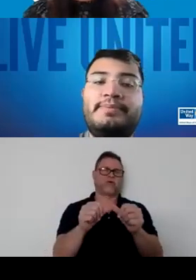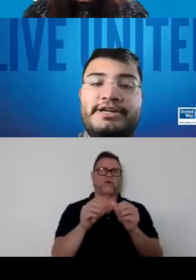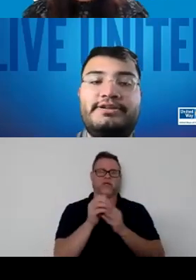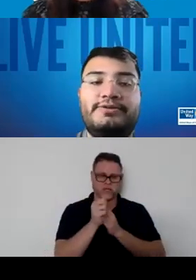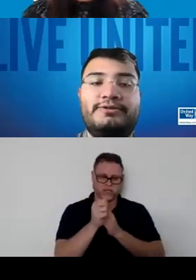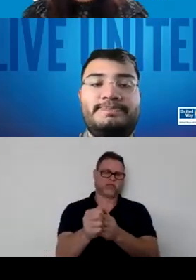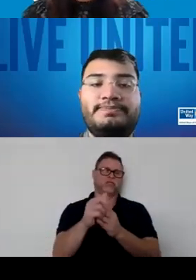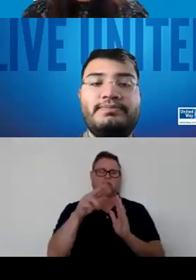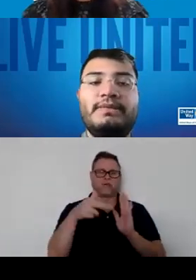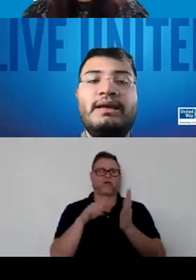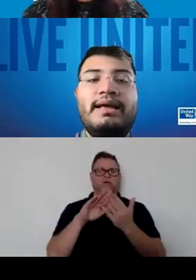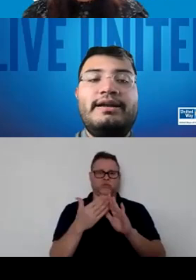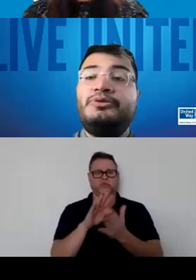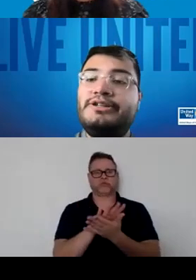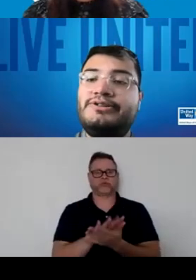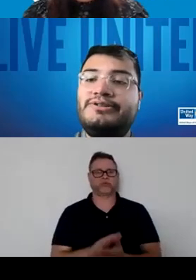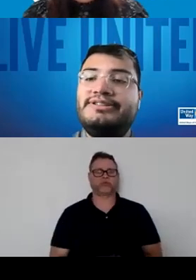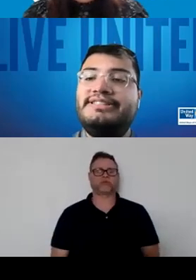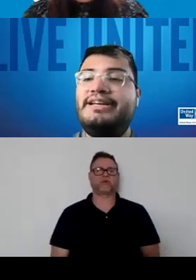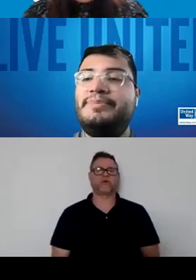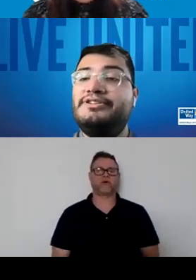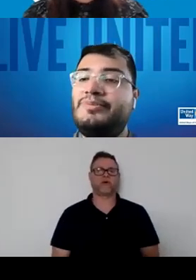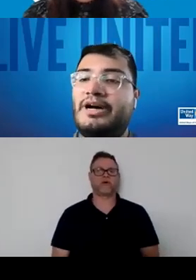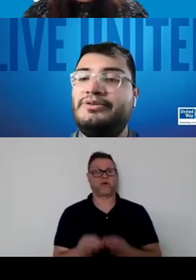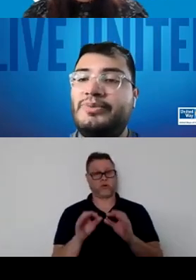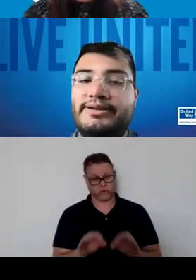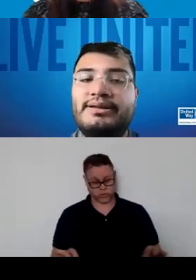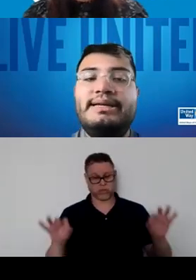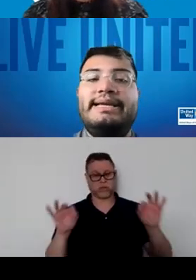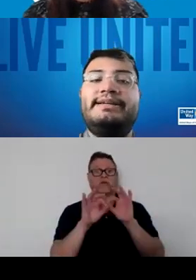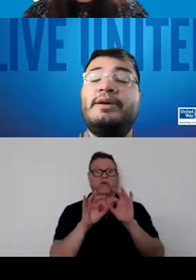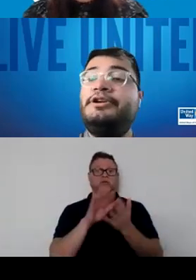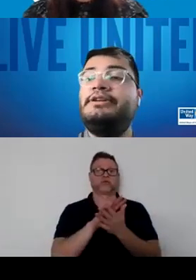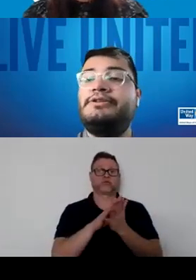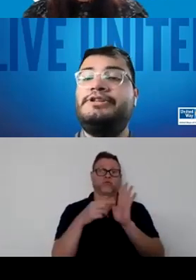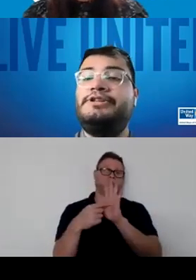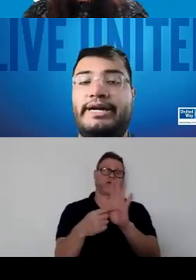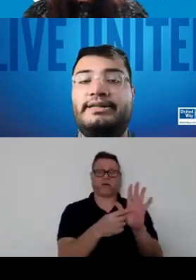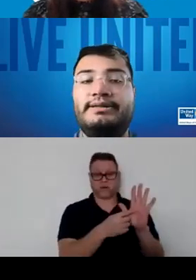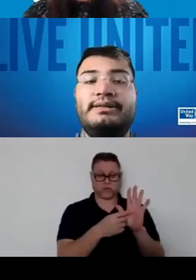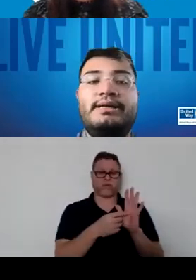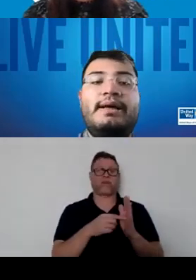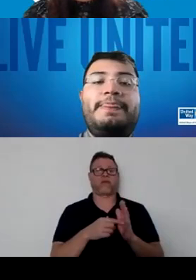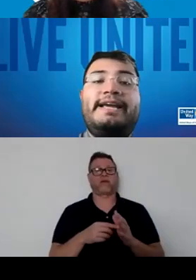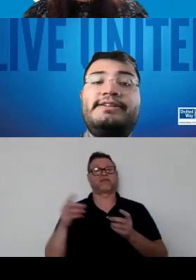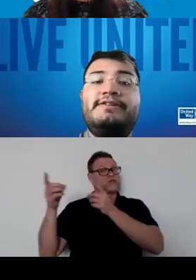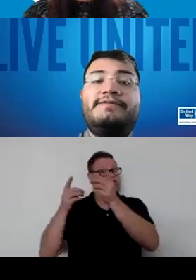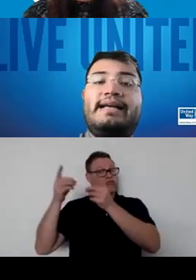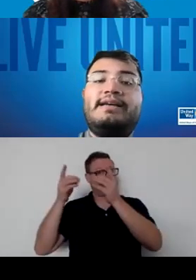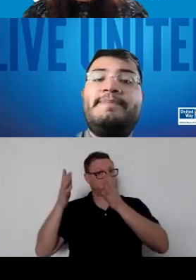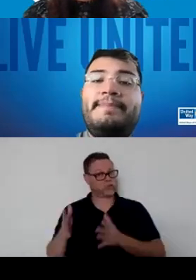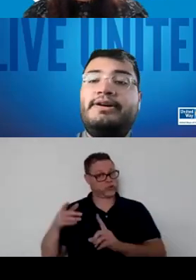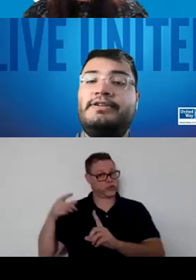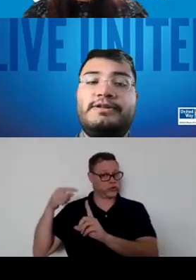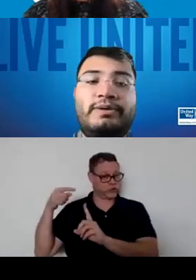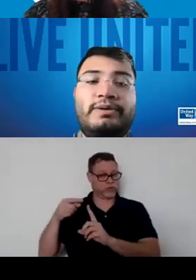their community schools. Now, critical to the community school model as well is the community school director. They serve as